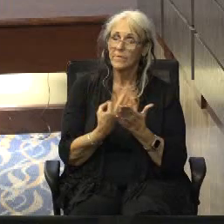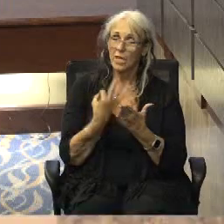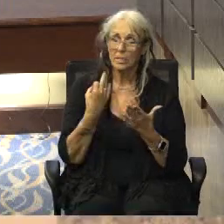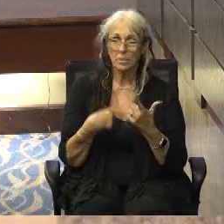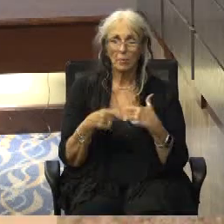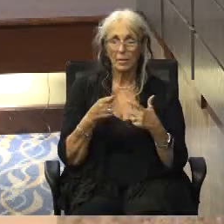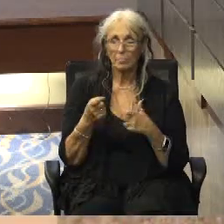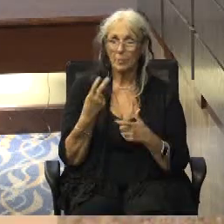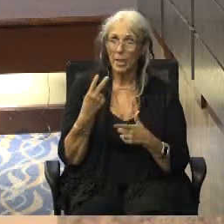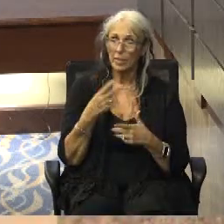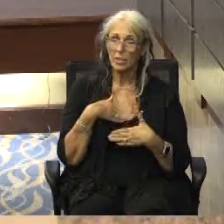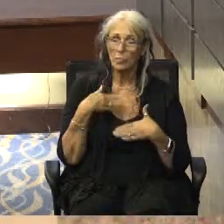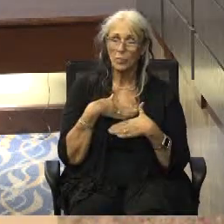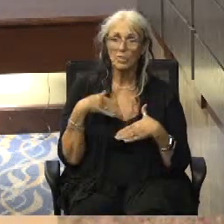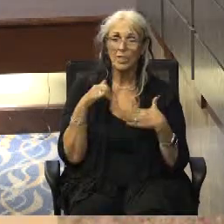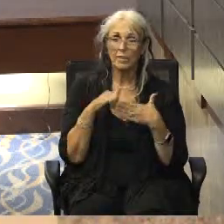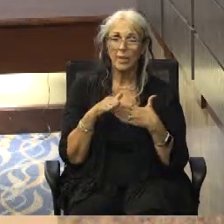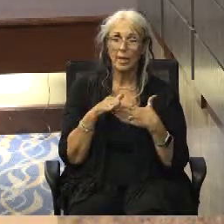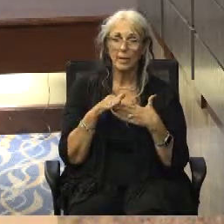appreciate,